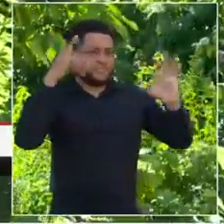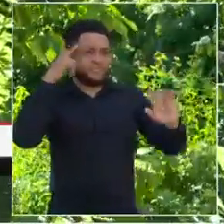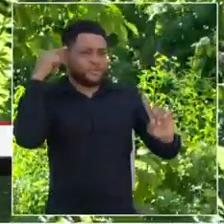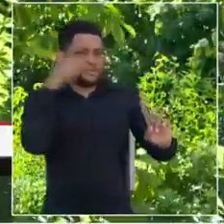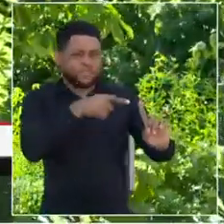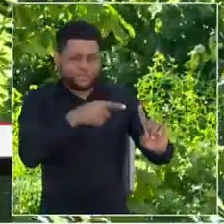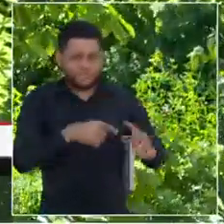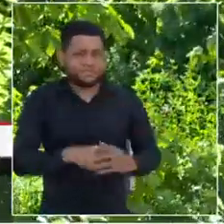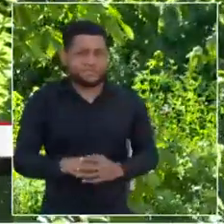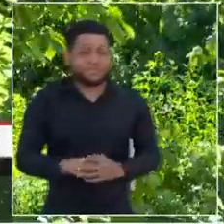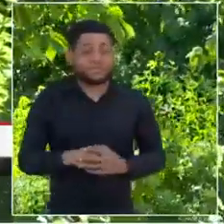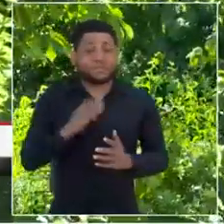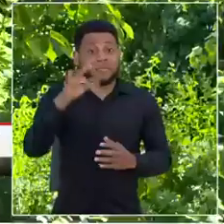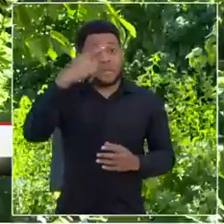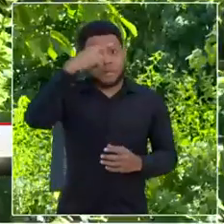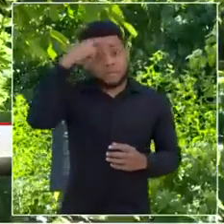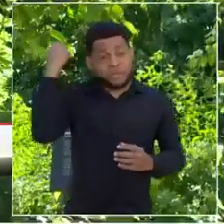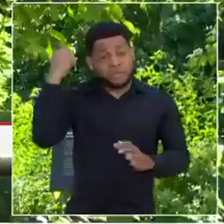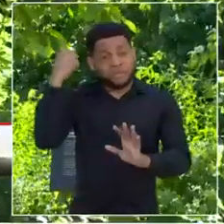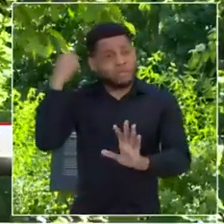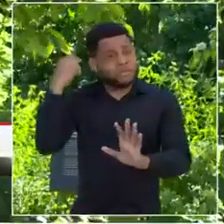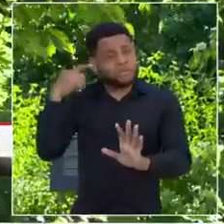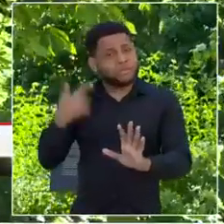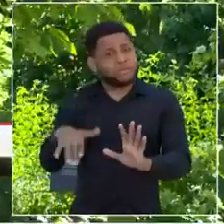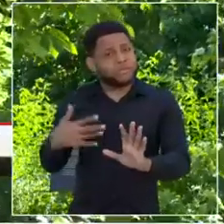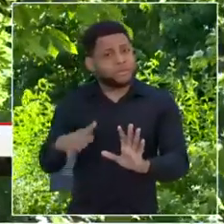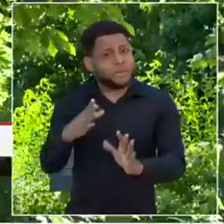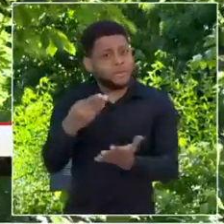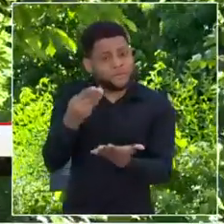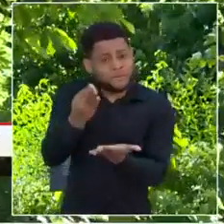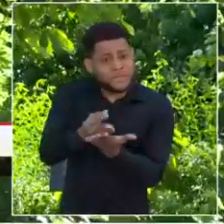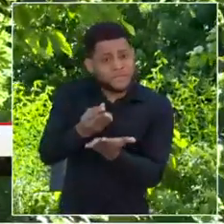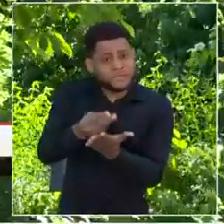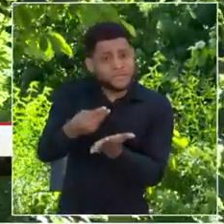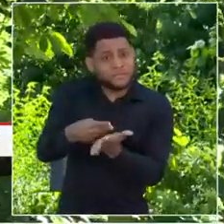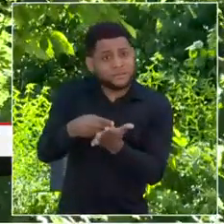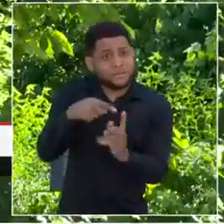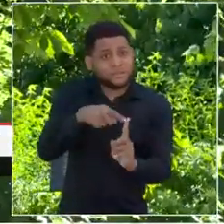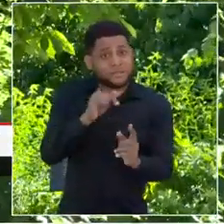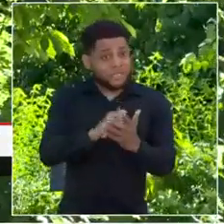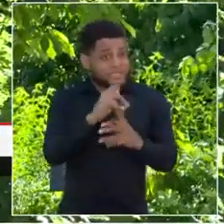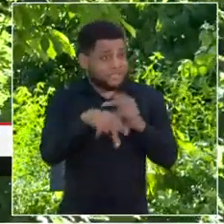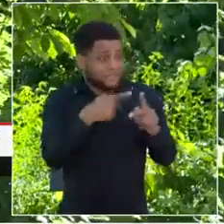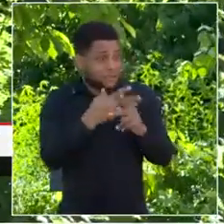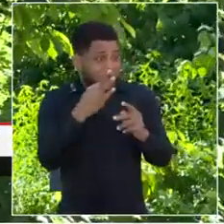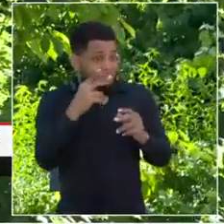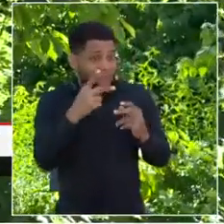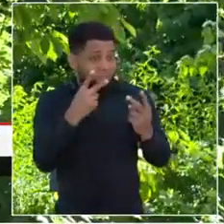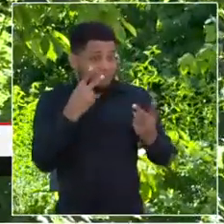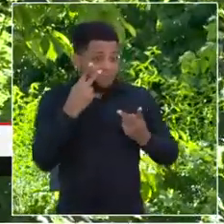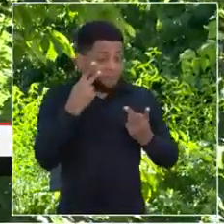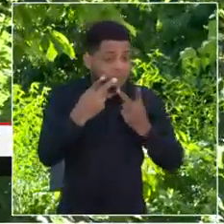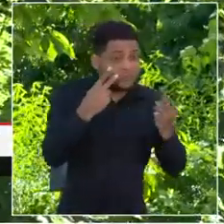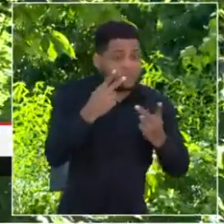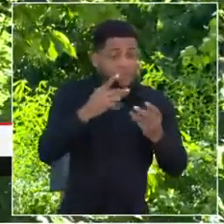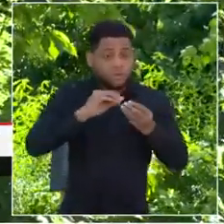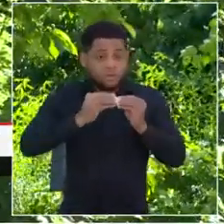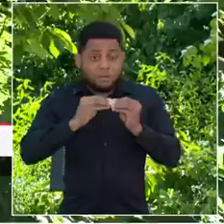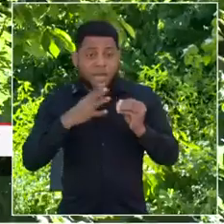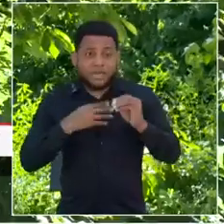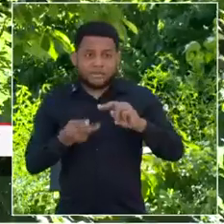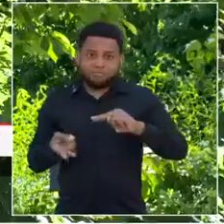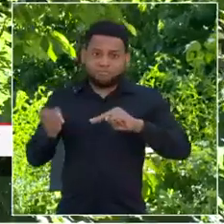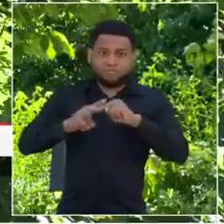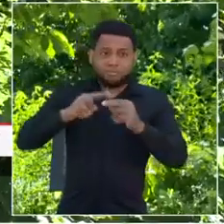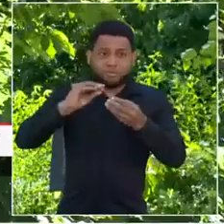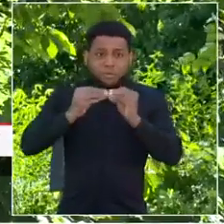because it is a fact that that type of visitation, in that increase in visitation,